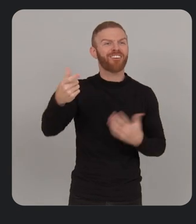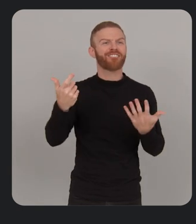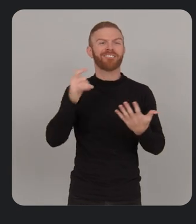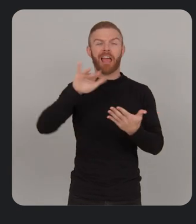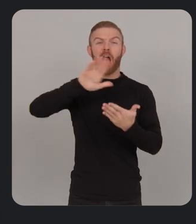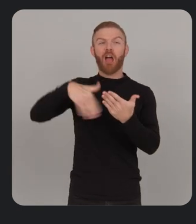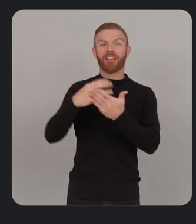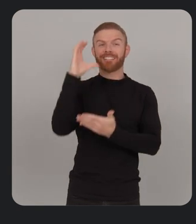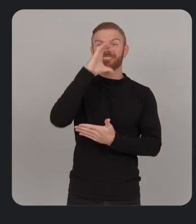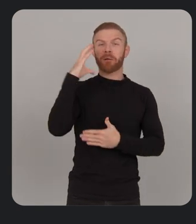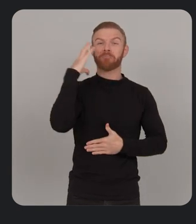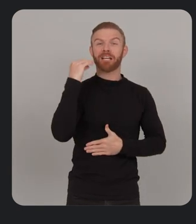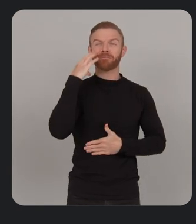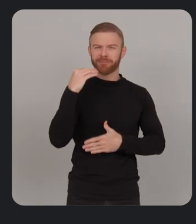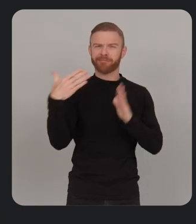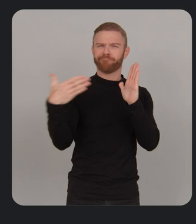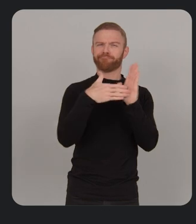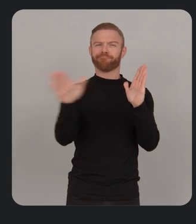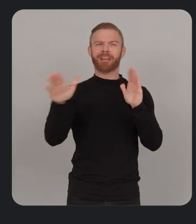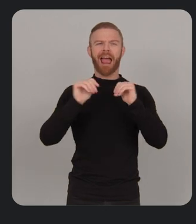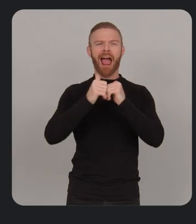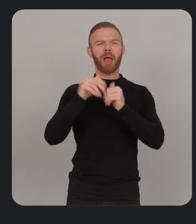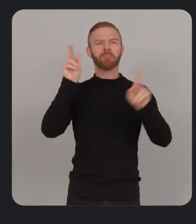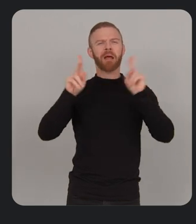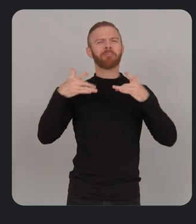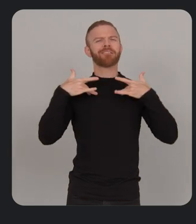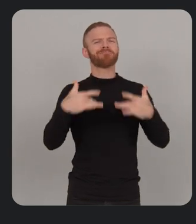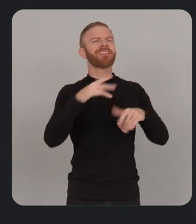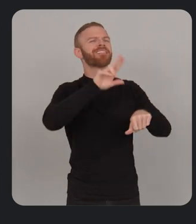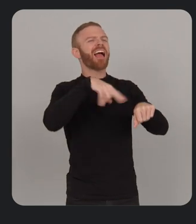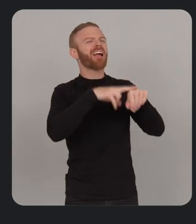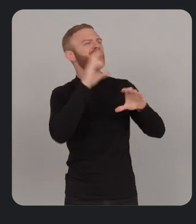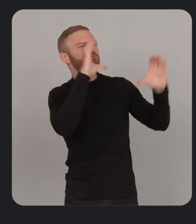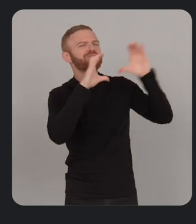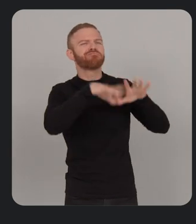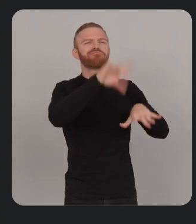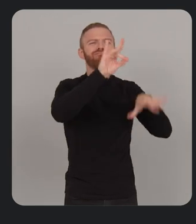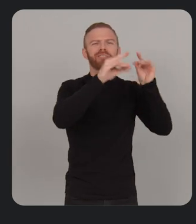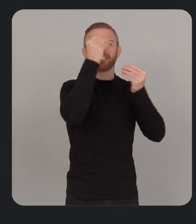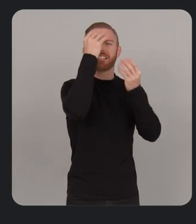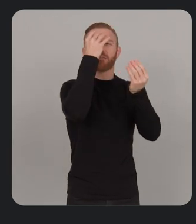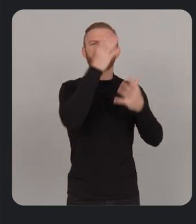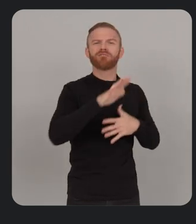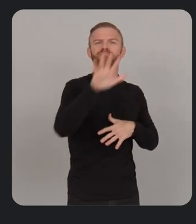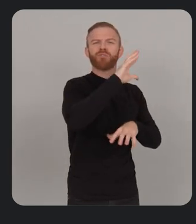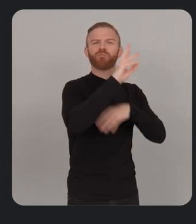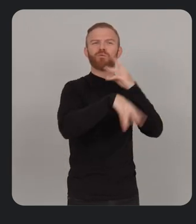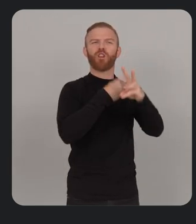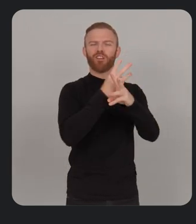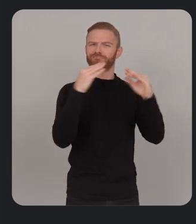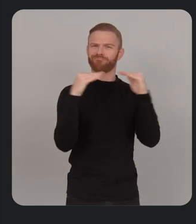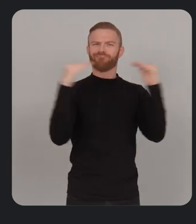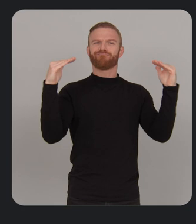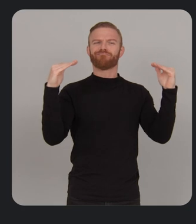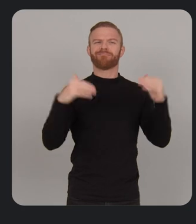All of these new search experiences reflect how people naturally connect with and discover information in the world. So no matter what you're looking